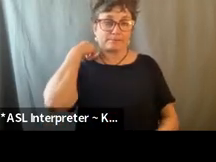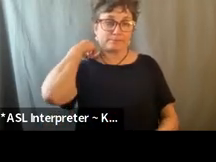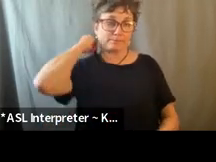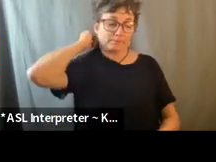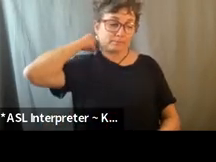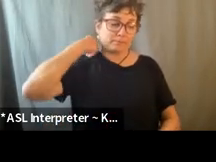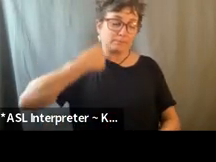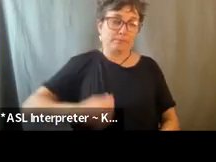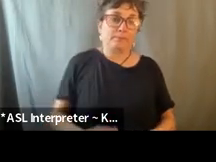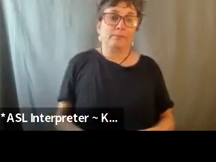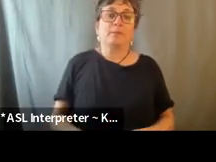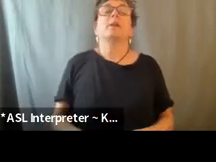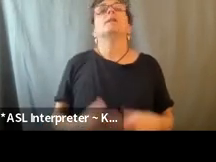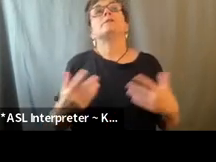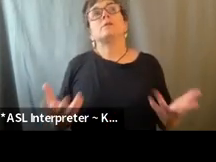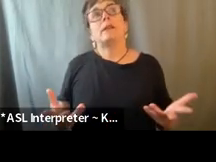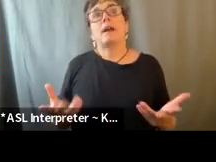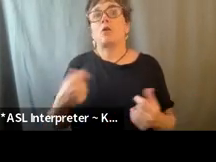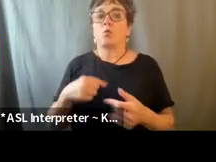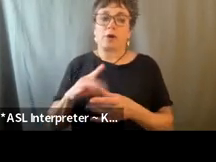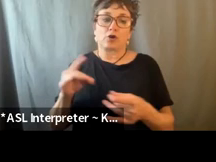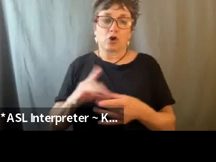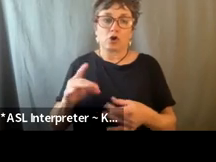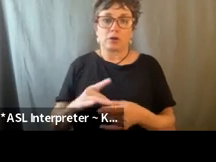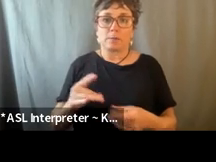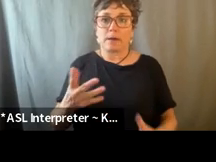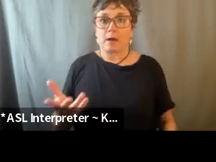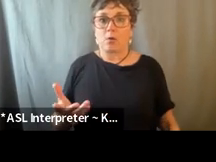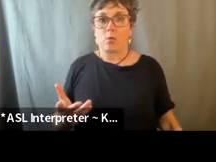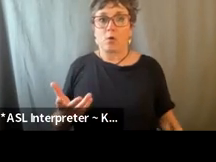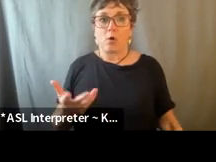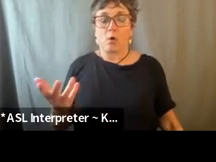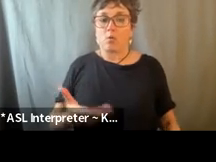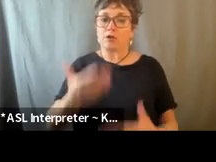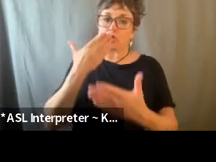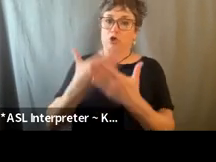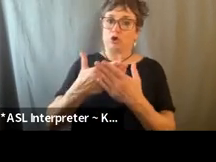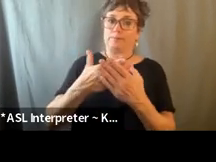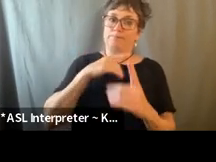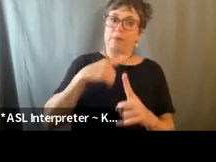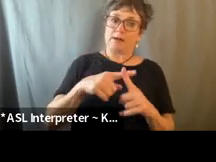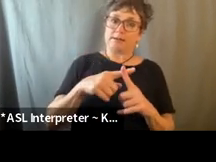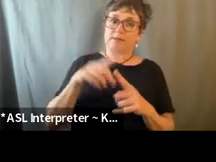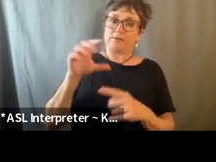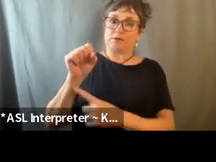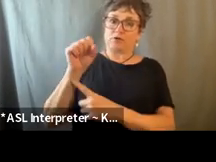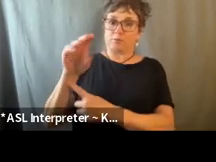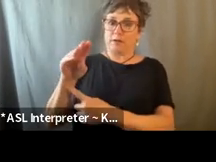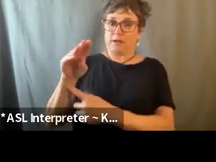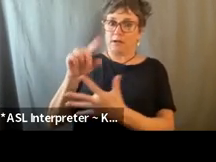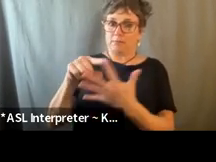So we've talked about, what makes good engaging social content. What are